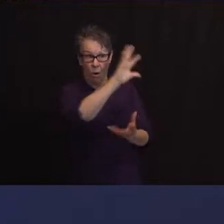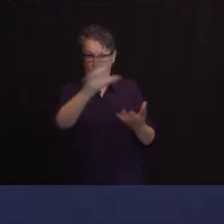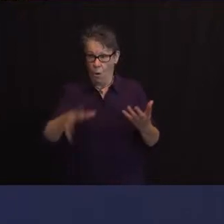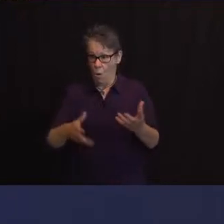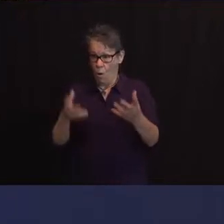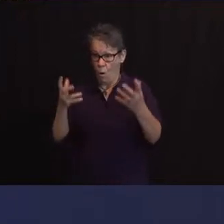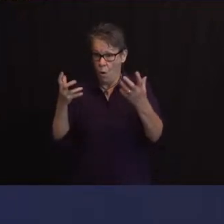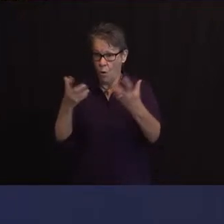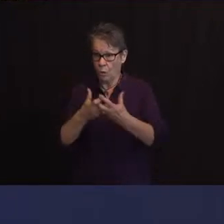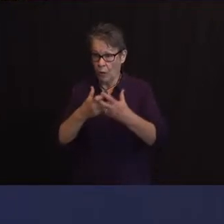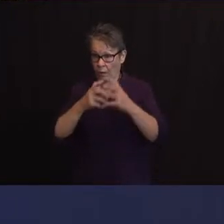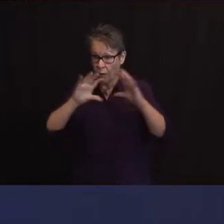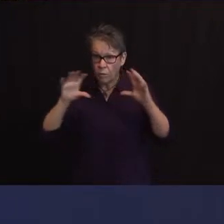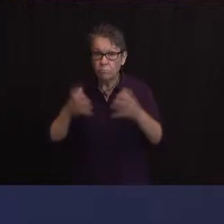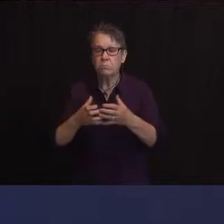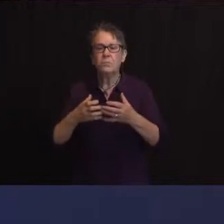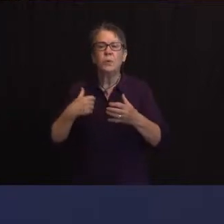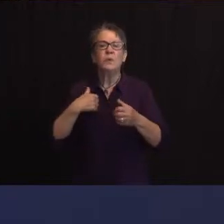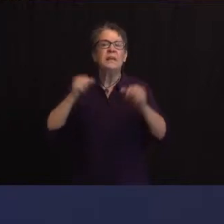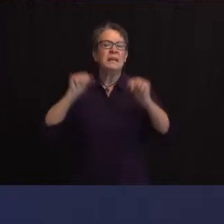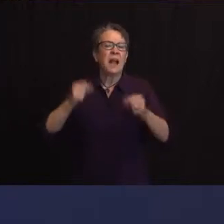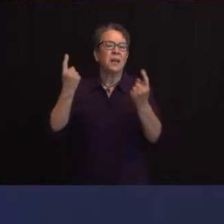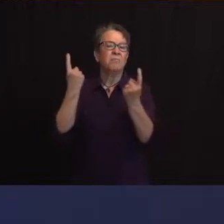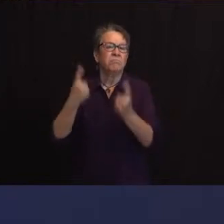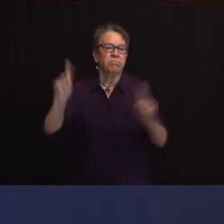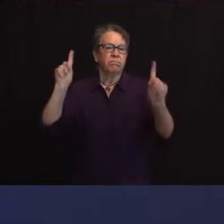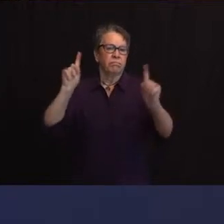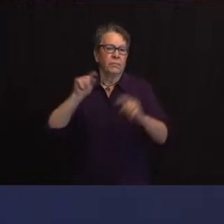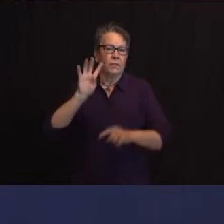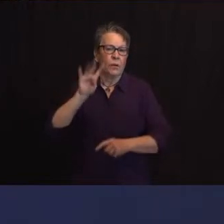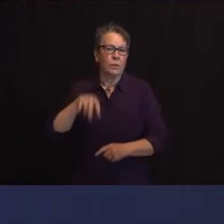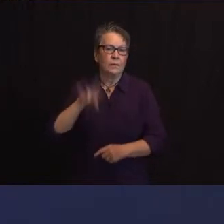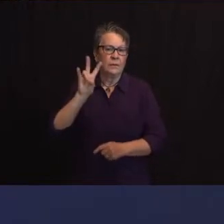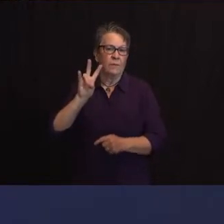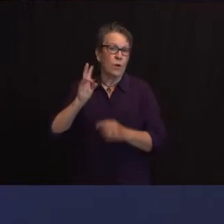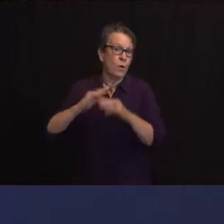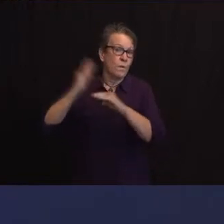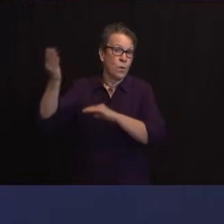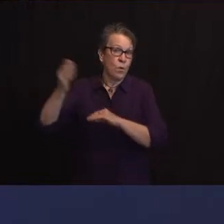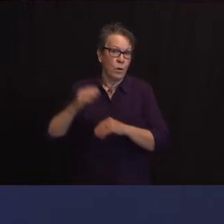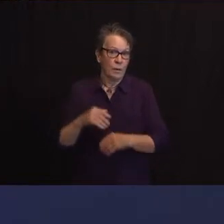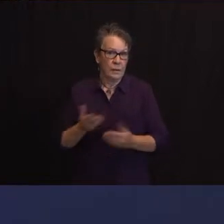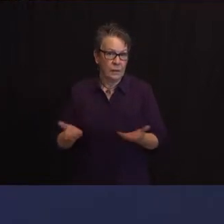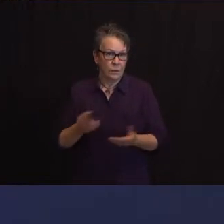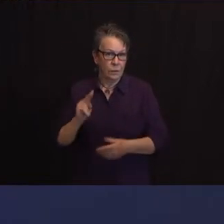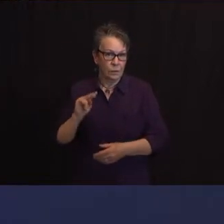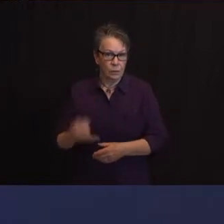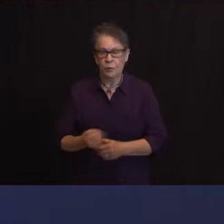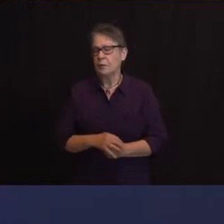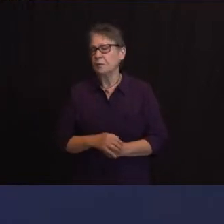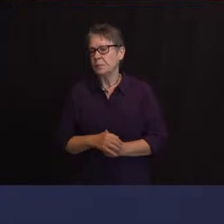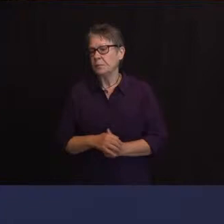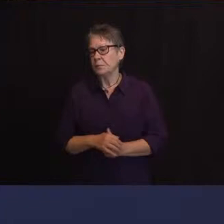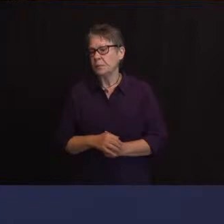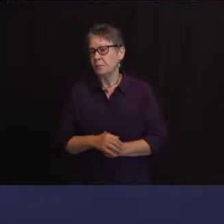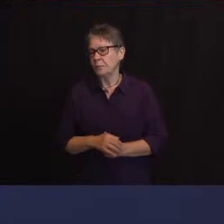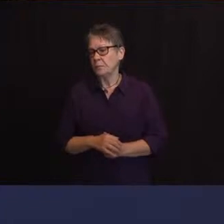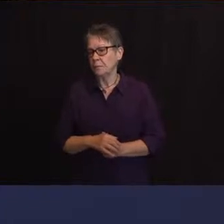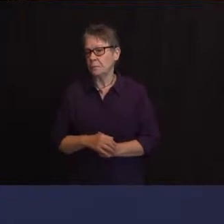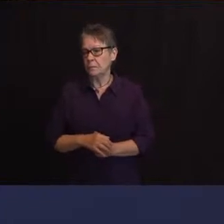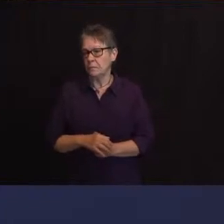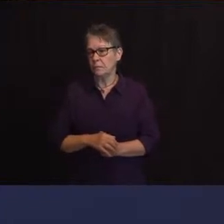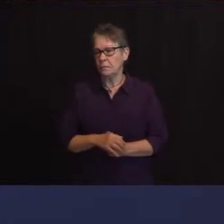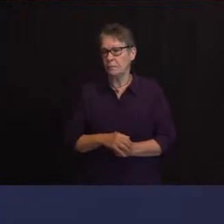where we are on that. Judy, the second question is a good one because we just had this conversation. When the federal partnership program ends between CVS